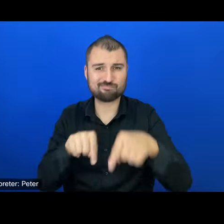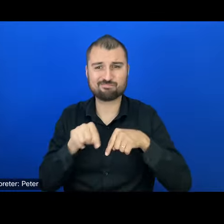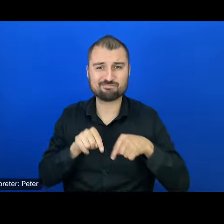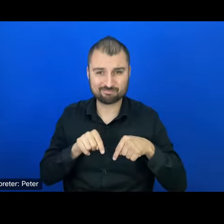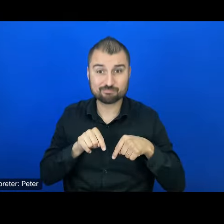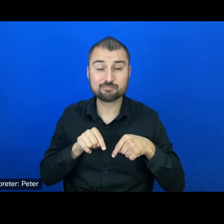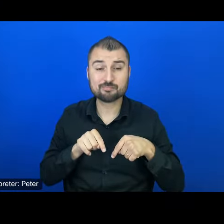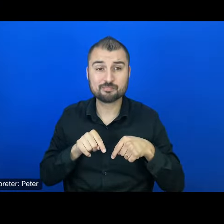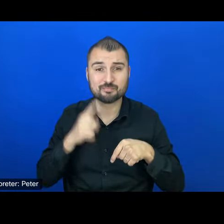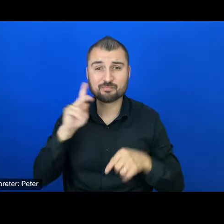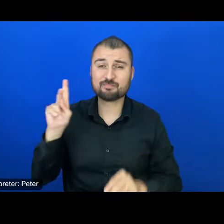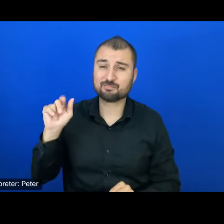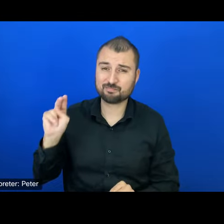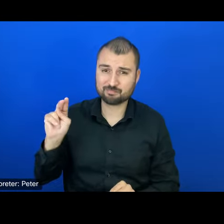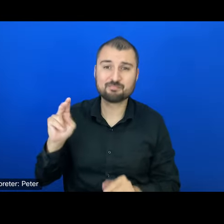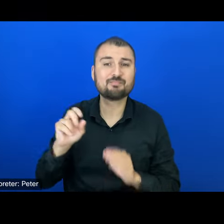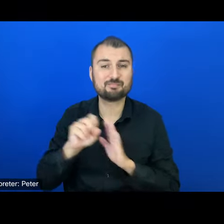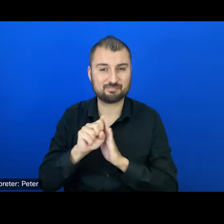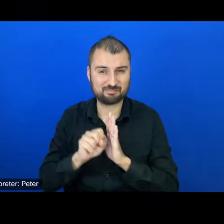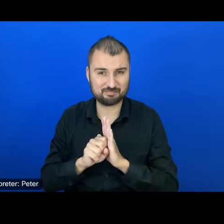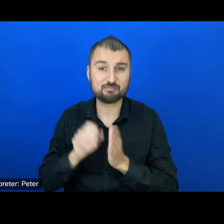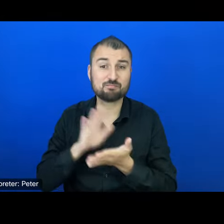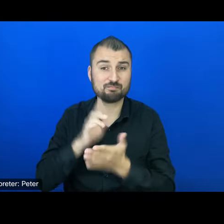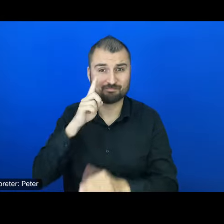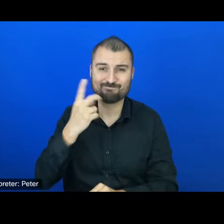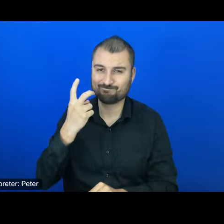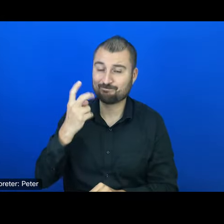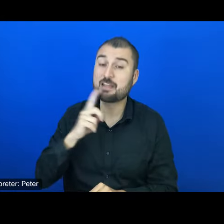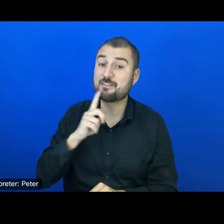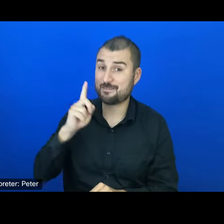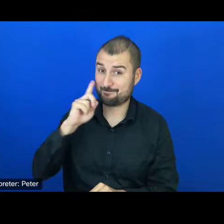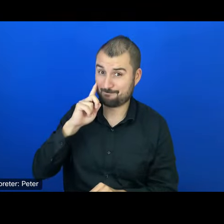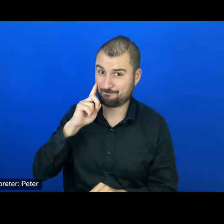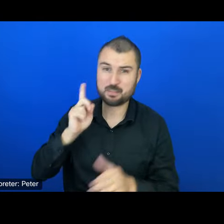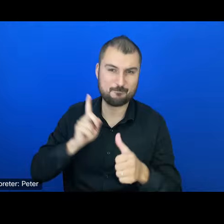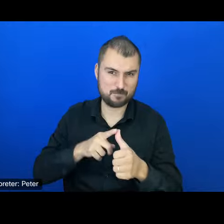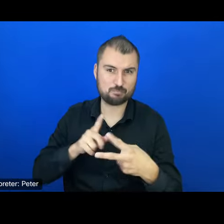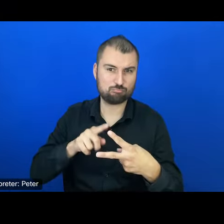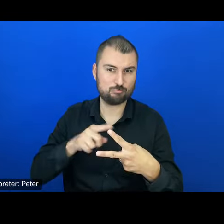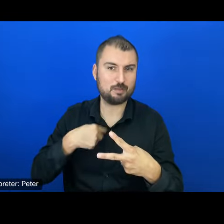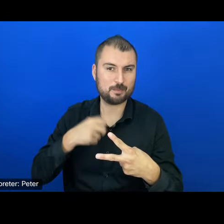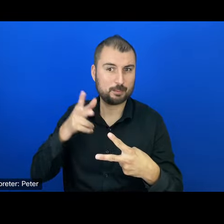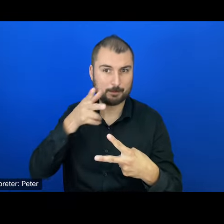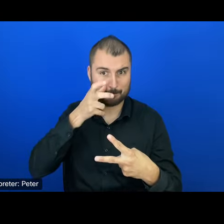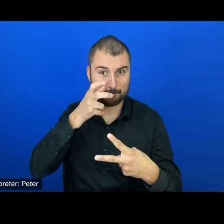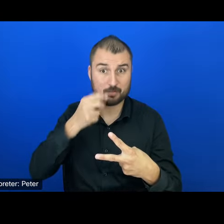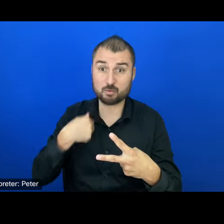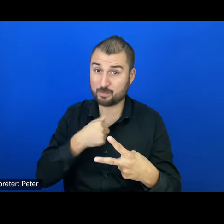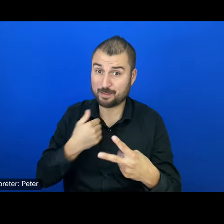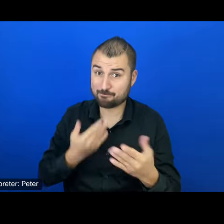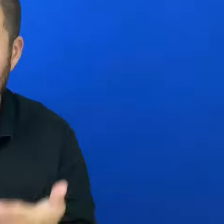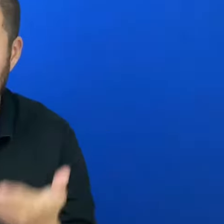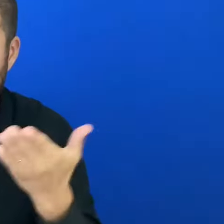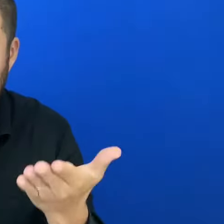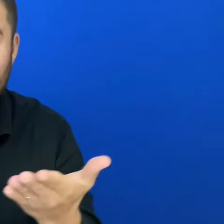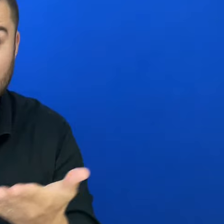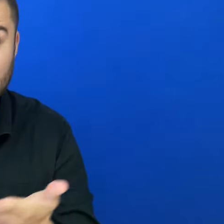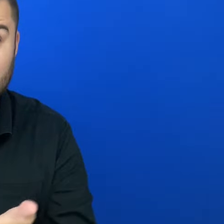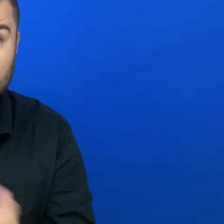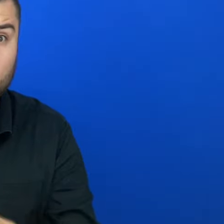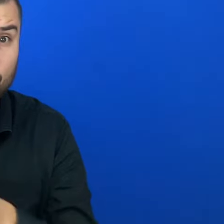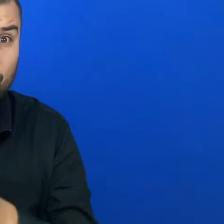the Kansas State School for the Deaf. That was the first one we heard. Do I have a motion for School of the